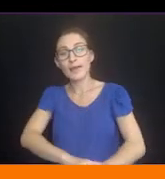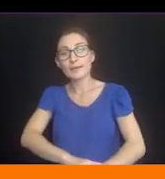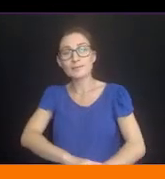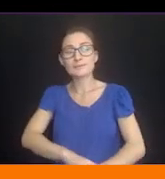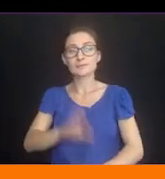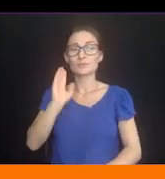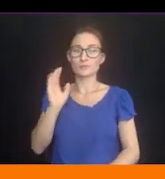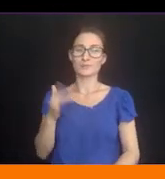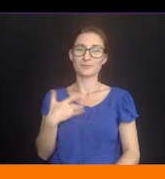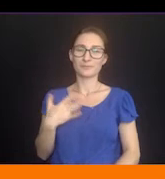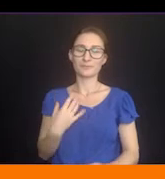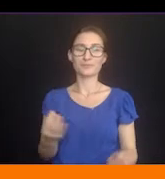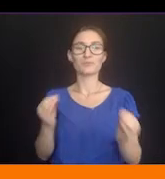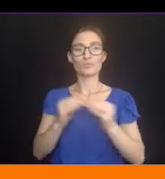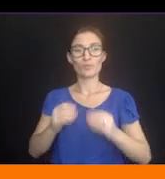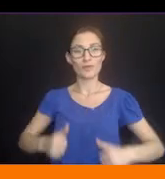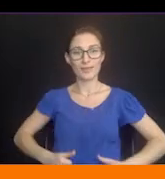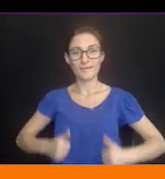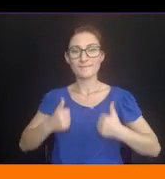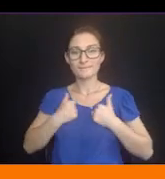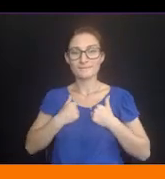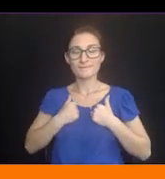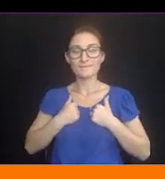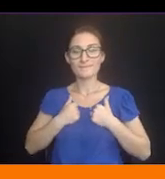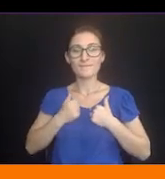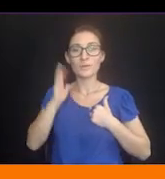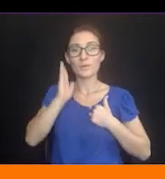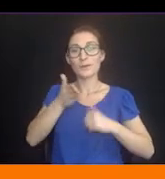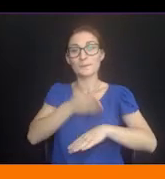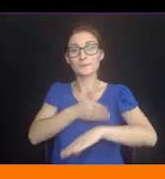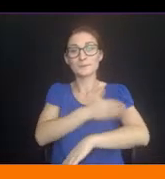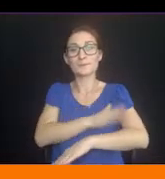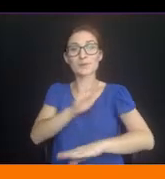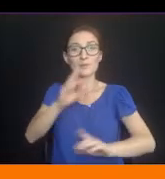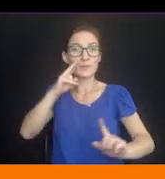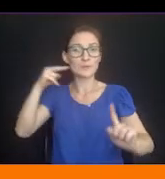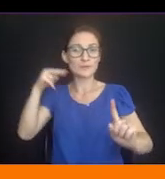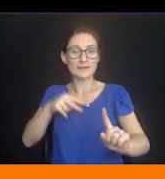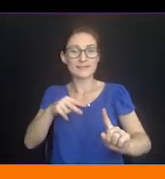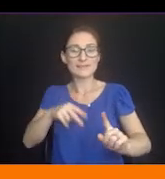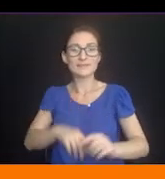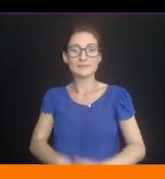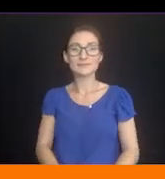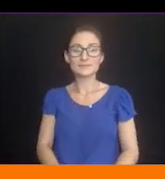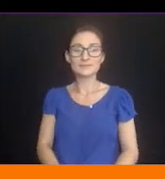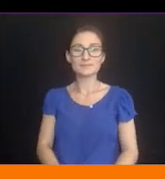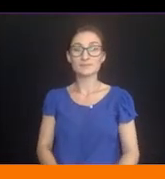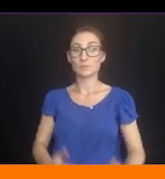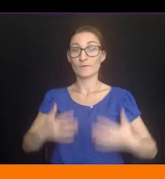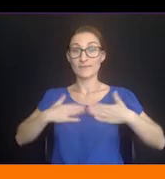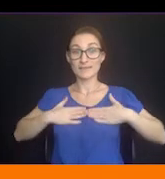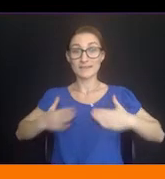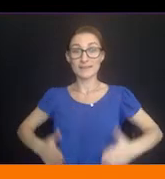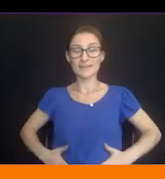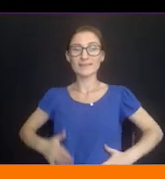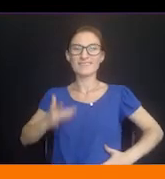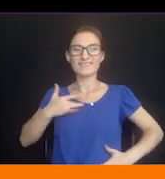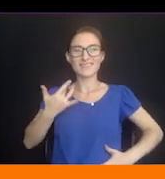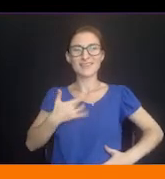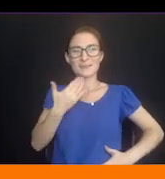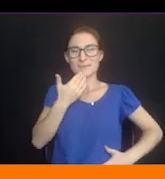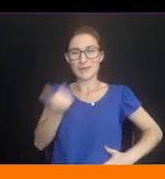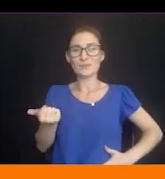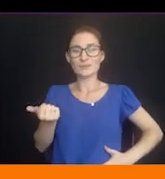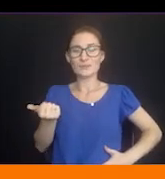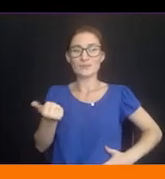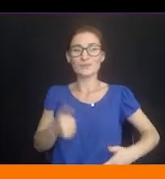feel more energized and relaxed, you're going to feel more alive, and you're going to have more perspective.